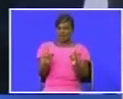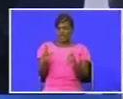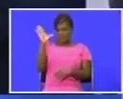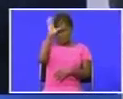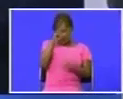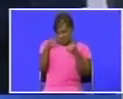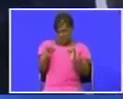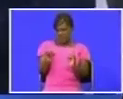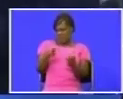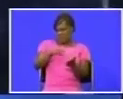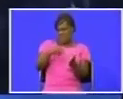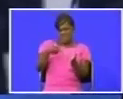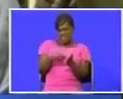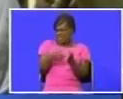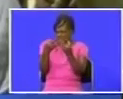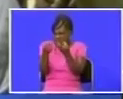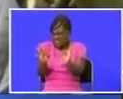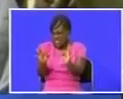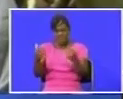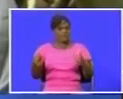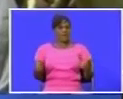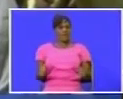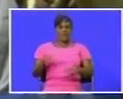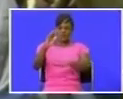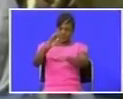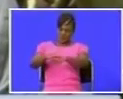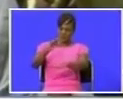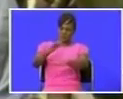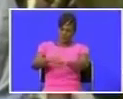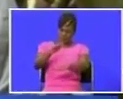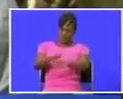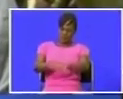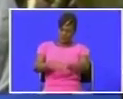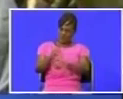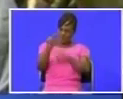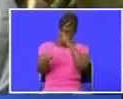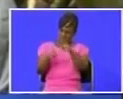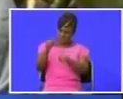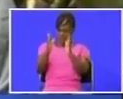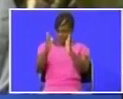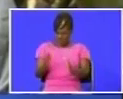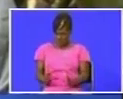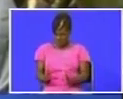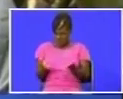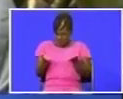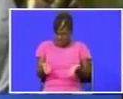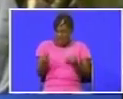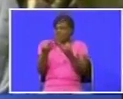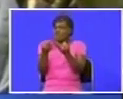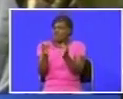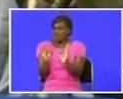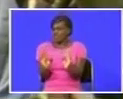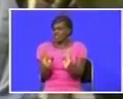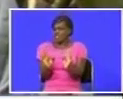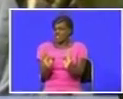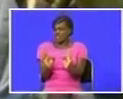mistrial doesn't mean acquittal. Yes, it is good for the accused that they are off the hook, at